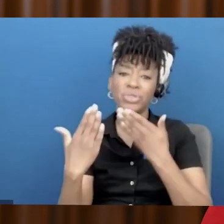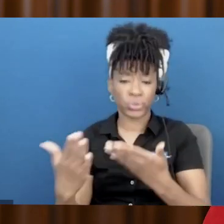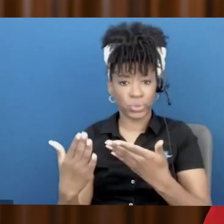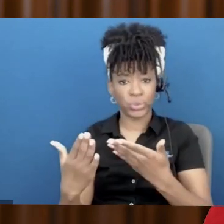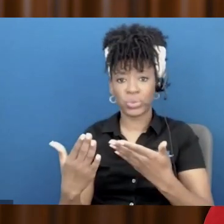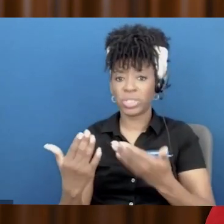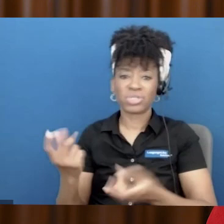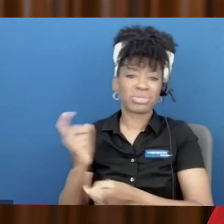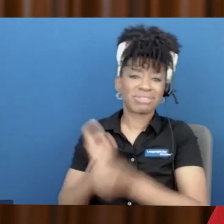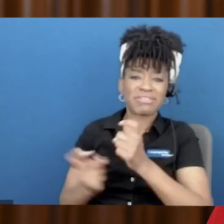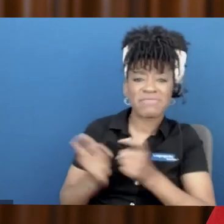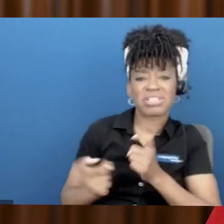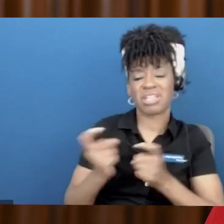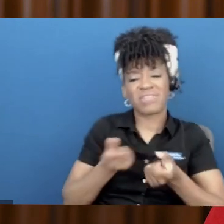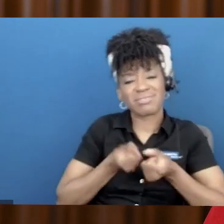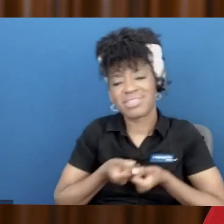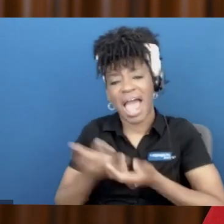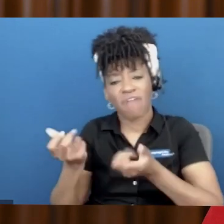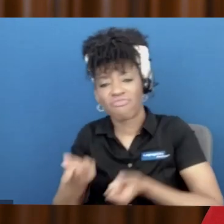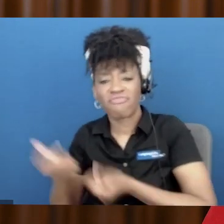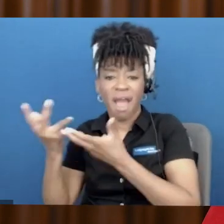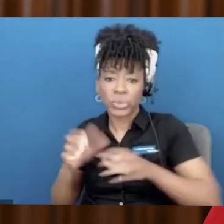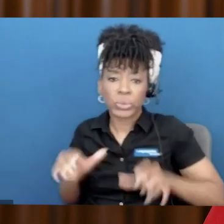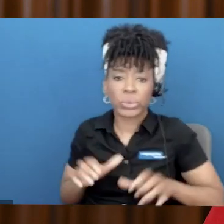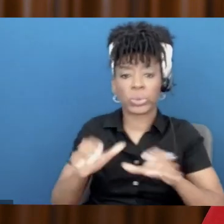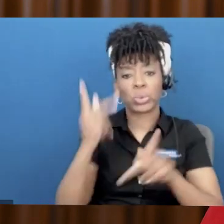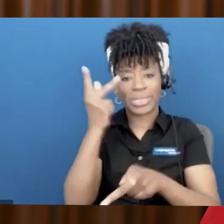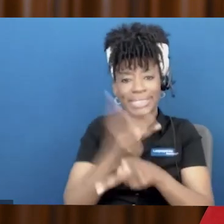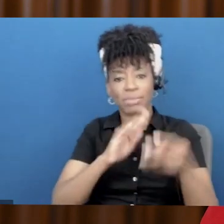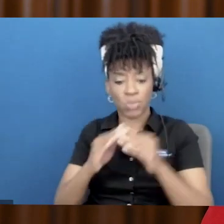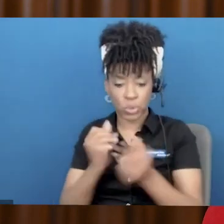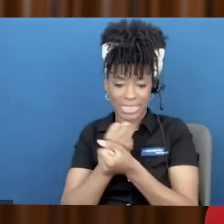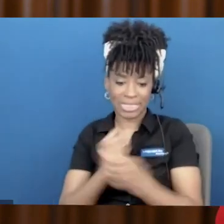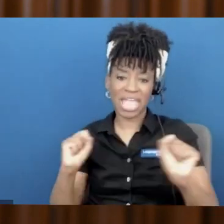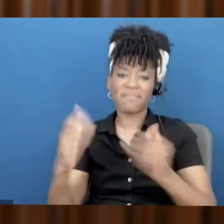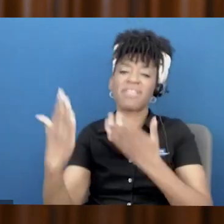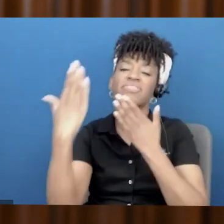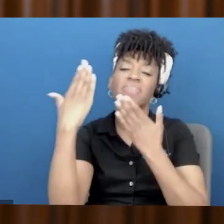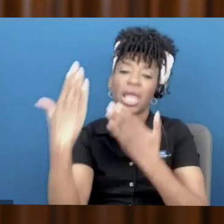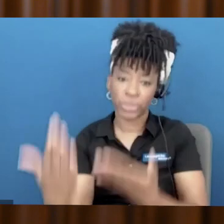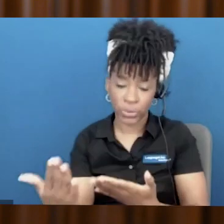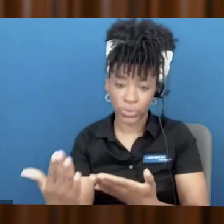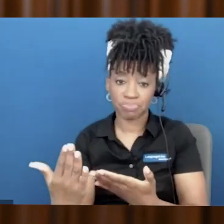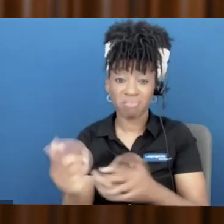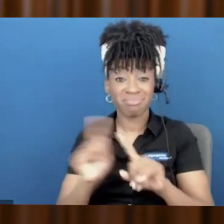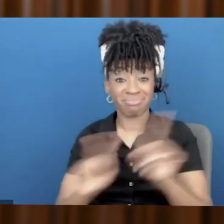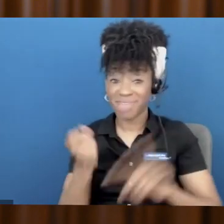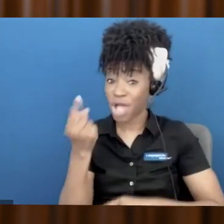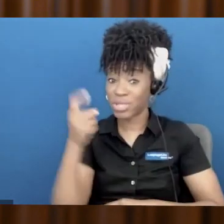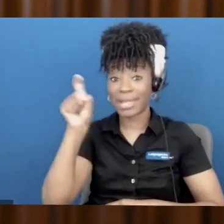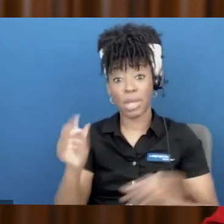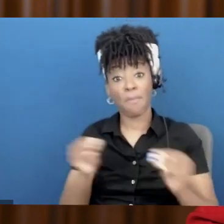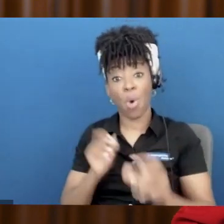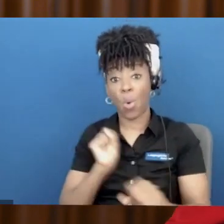you have done and will continue to do to keep our community safe. And we have much more work to do.